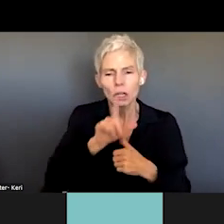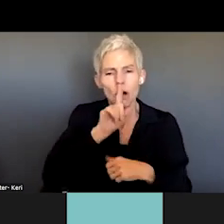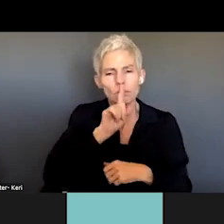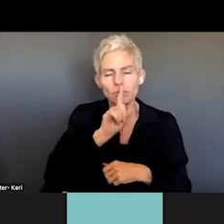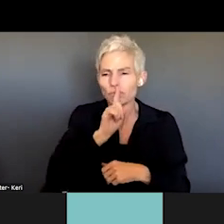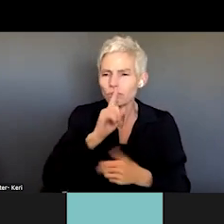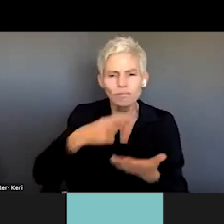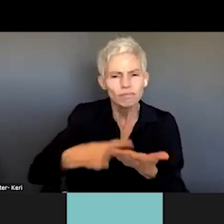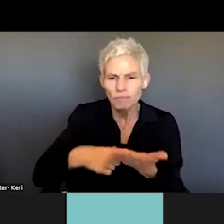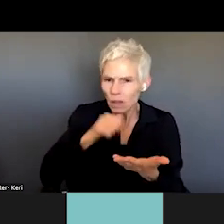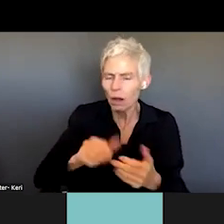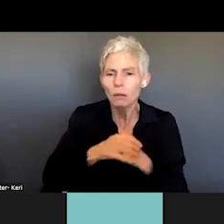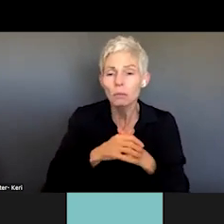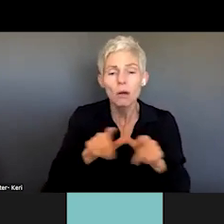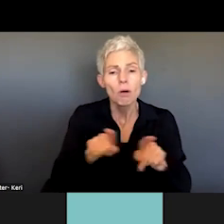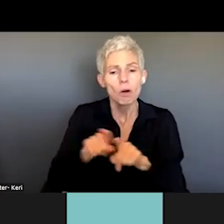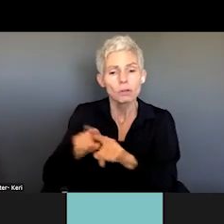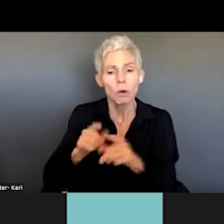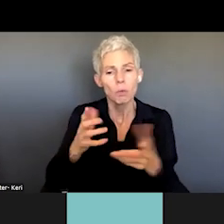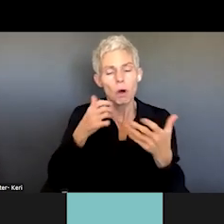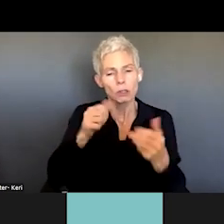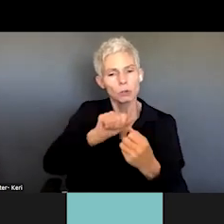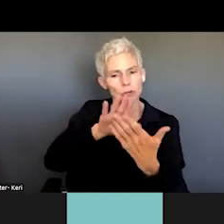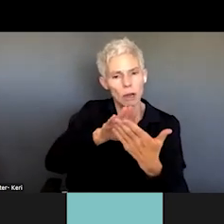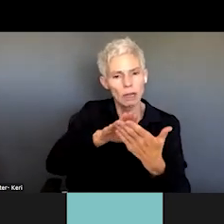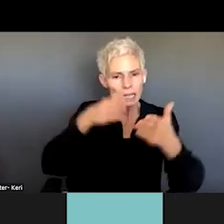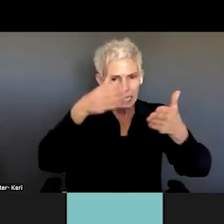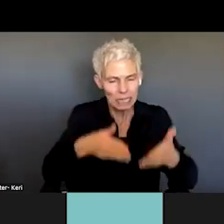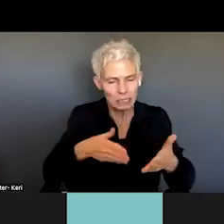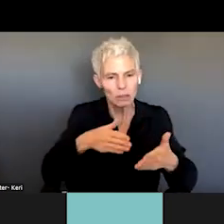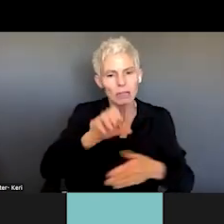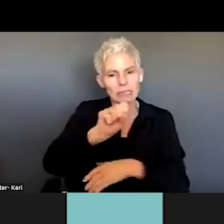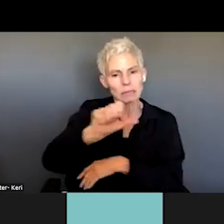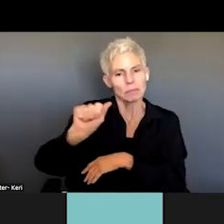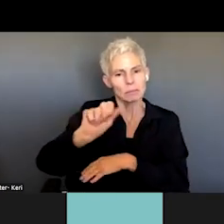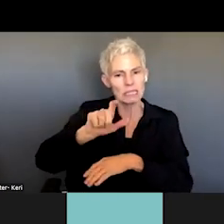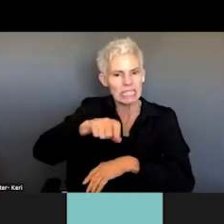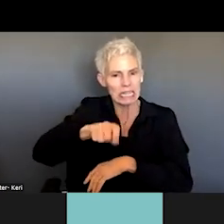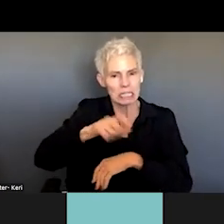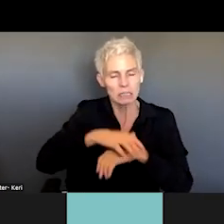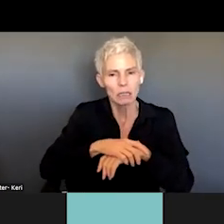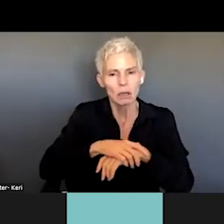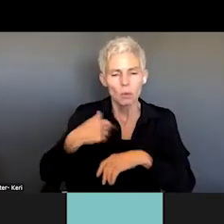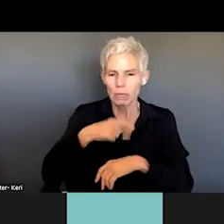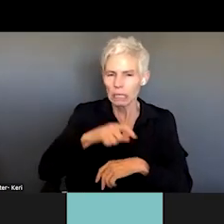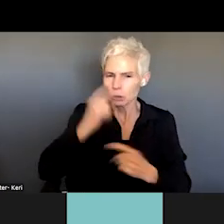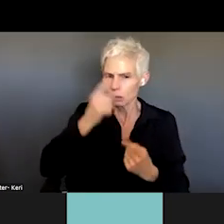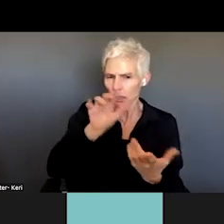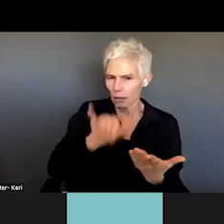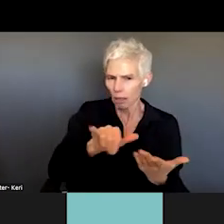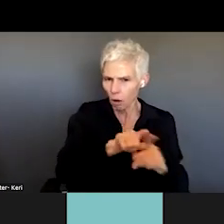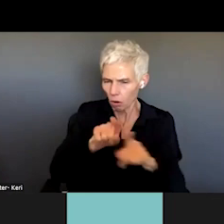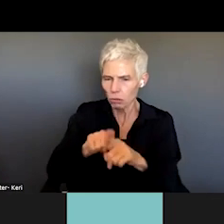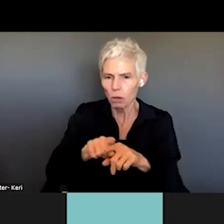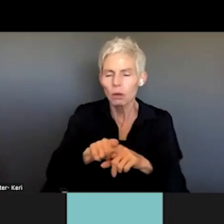but also the ability to address an individual's substance use needs, I think needs to be considered in a no